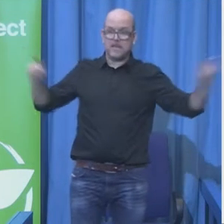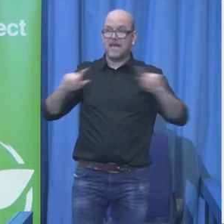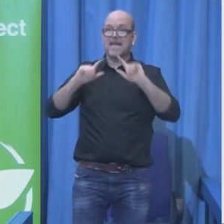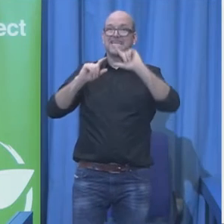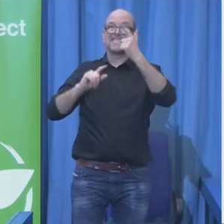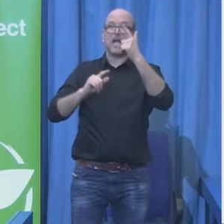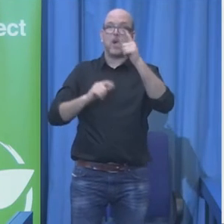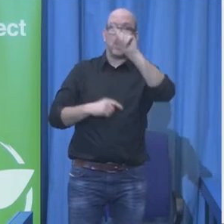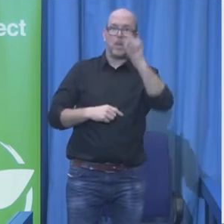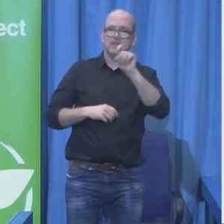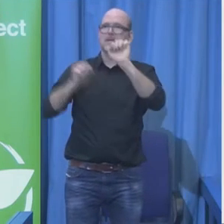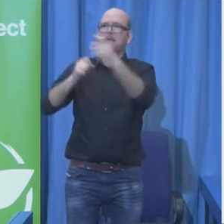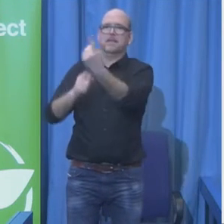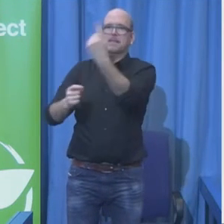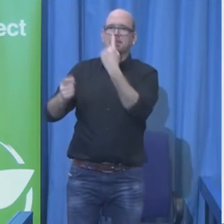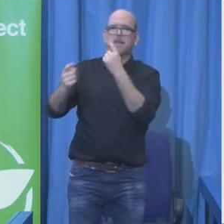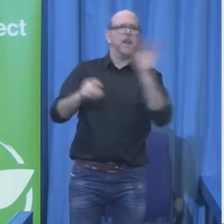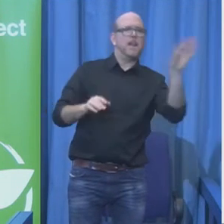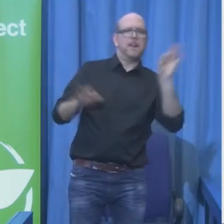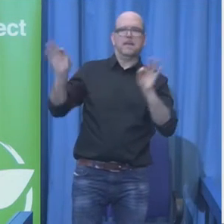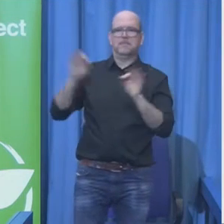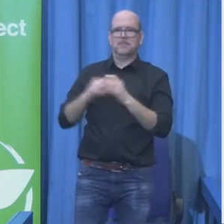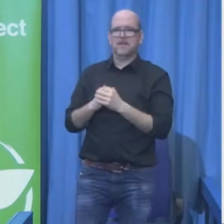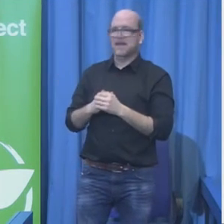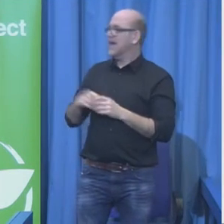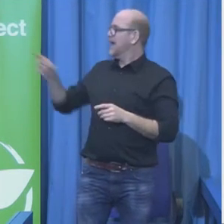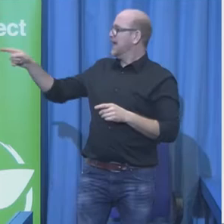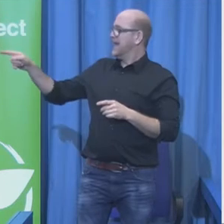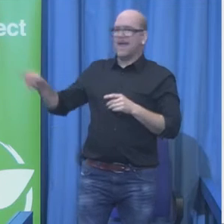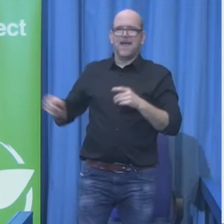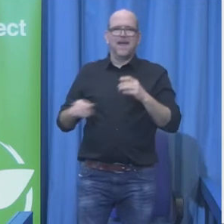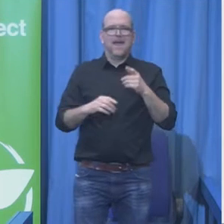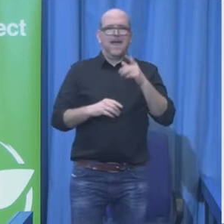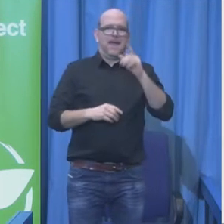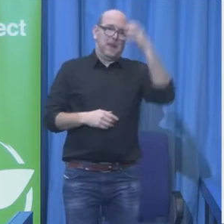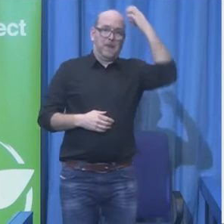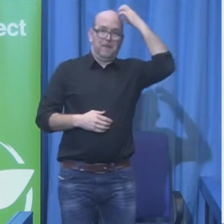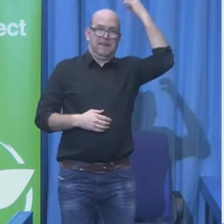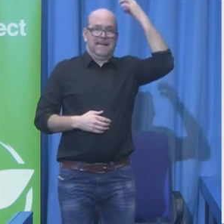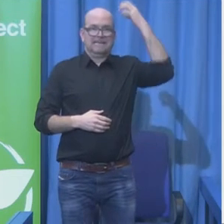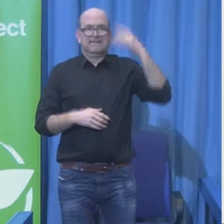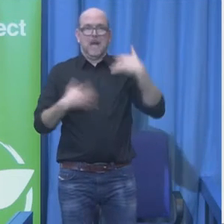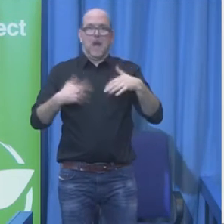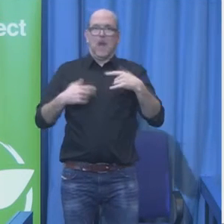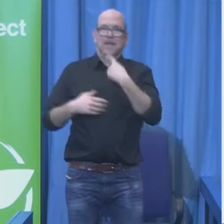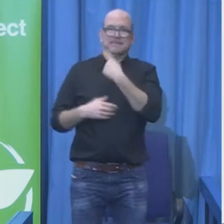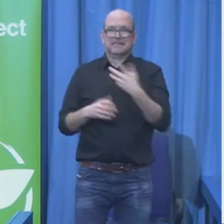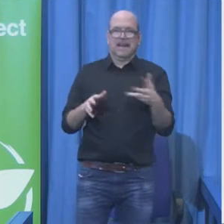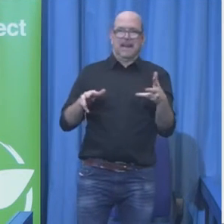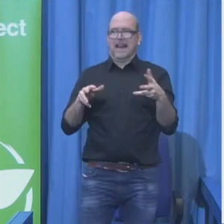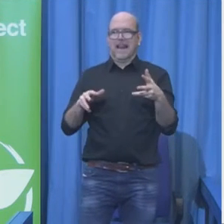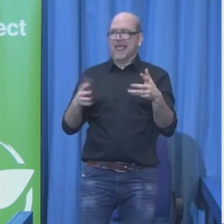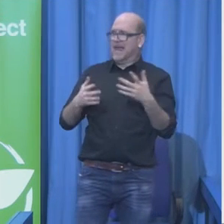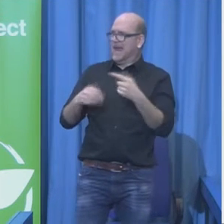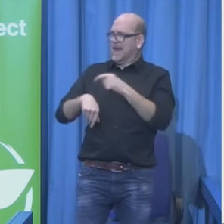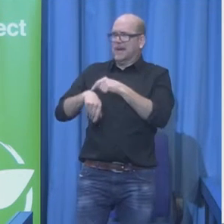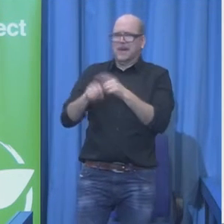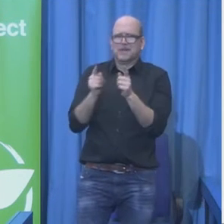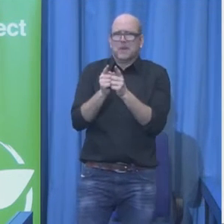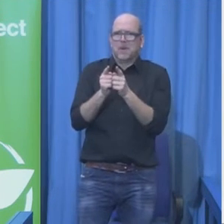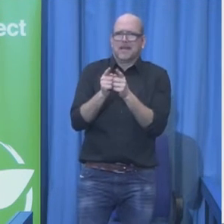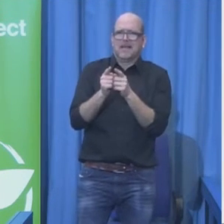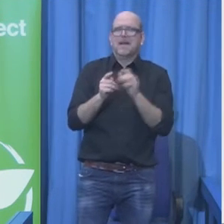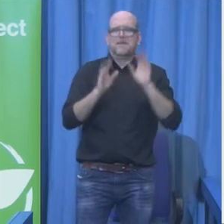struggling through the time constraints. And the second question, in fact, that we had prepared for you is particularly important, because